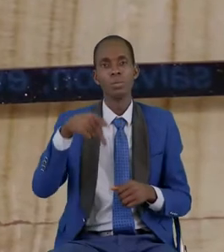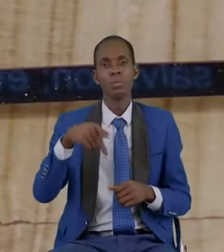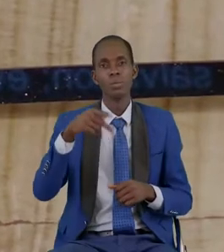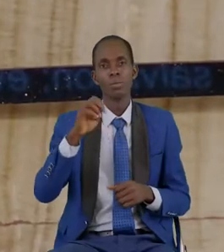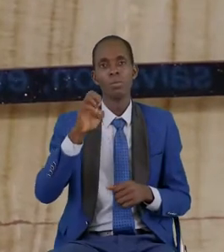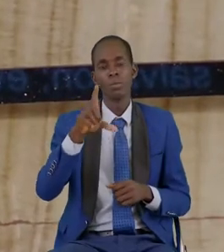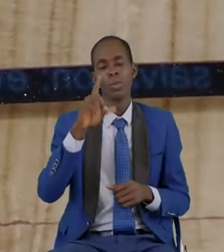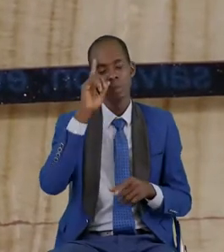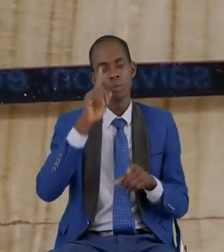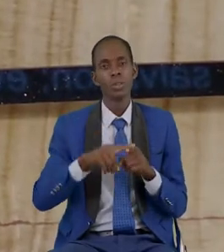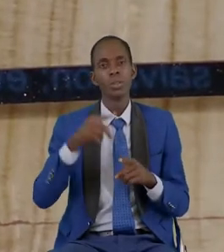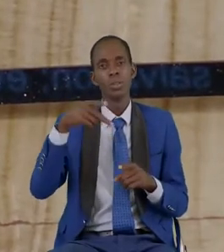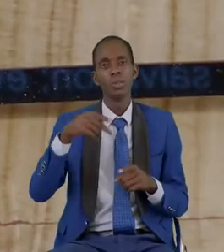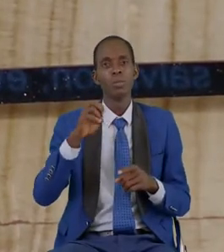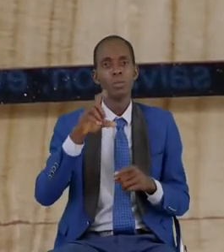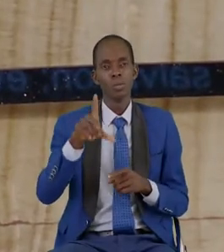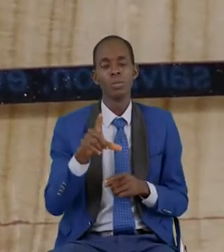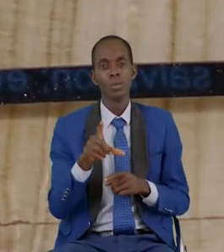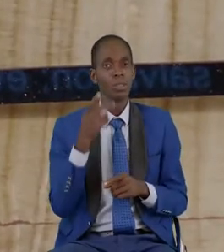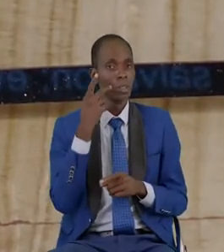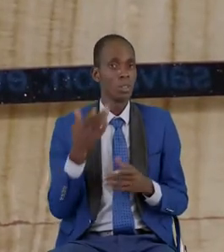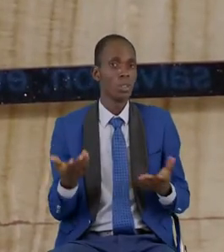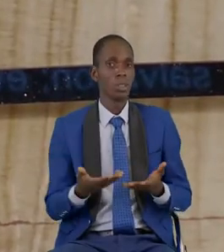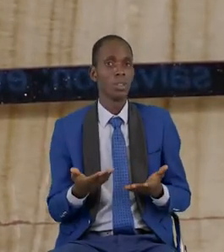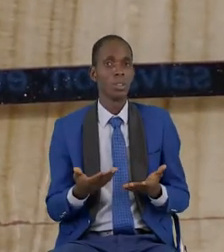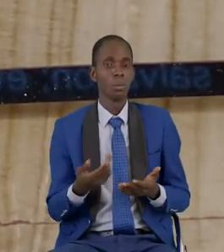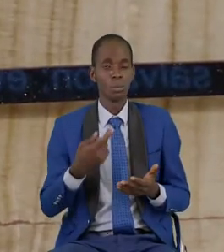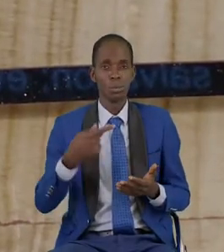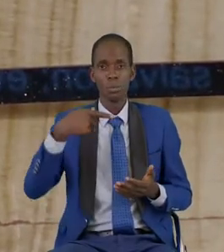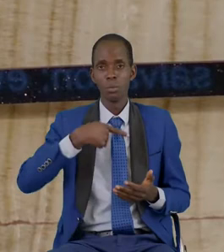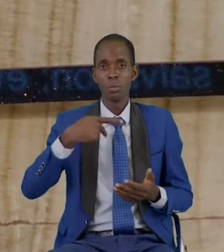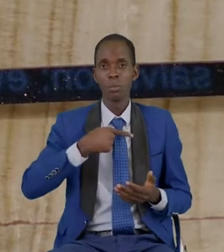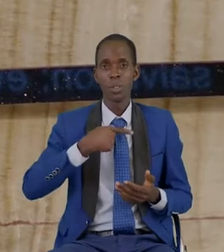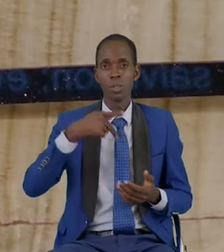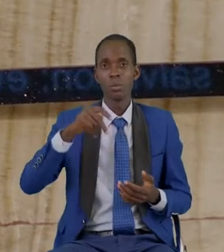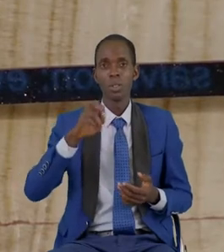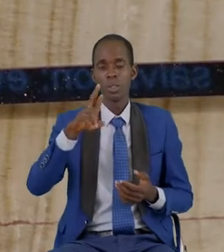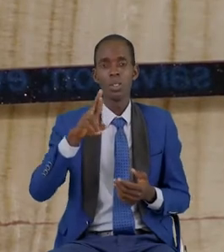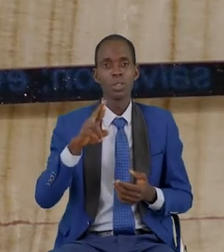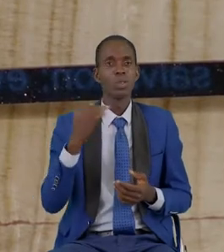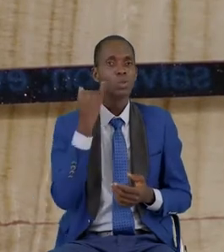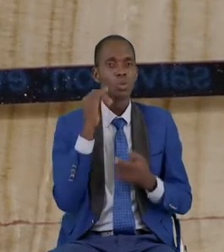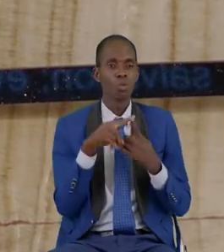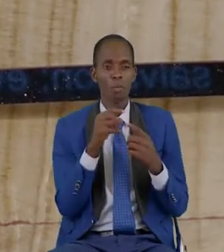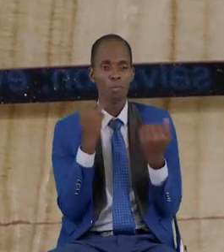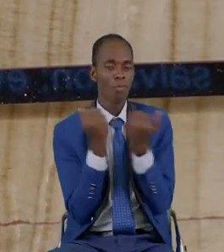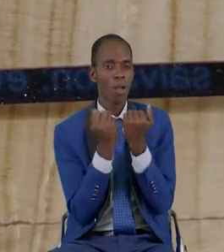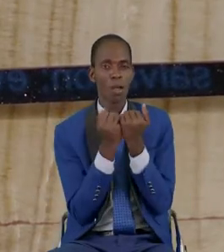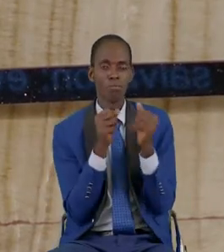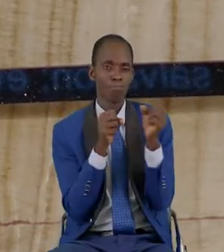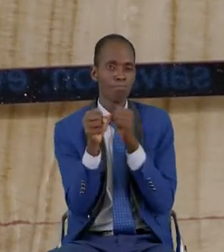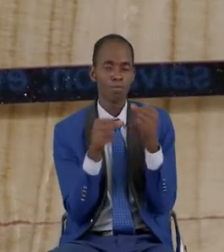Peter. Instead of fighting back, instead of throwing mud at him or stone at